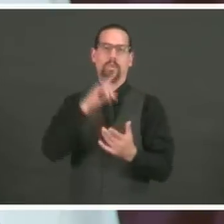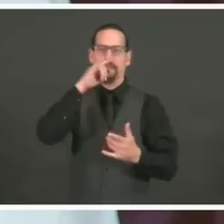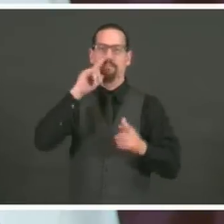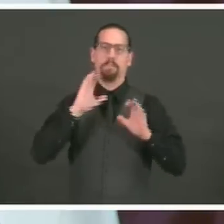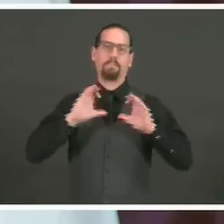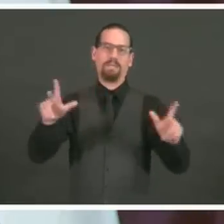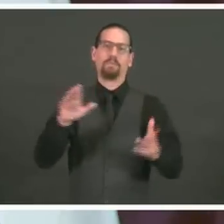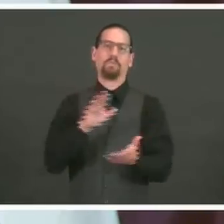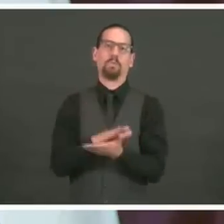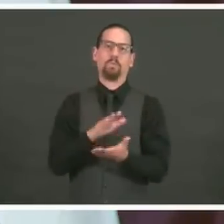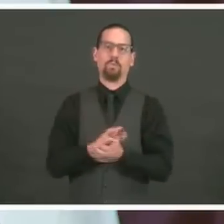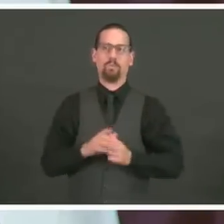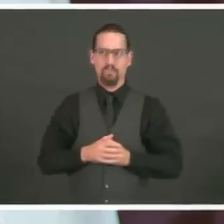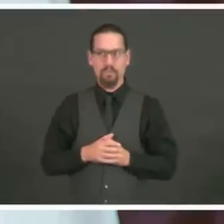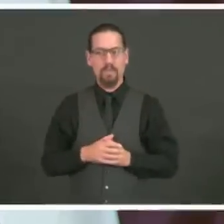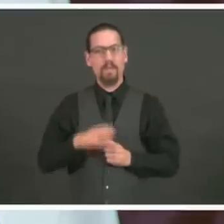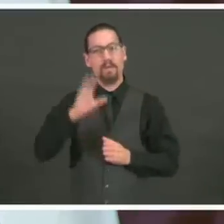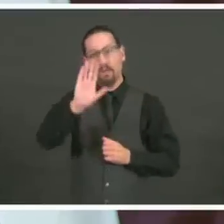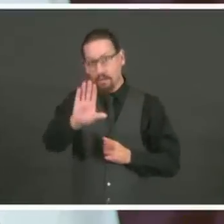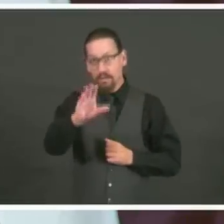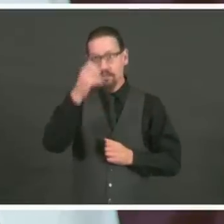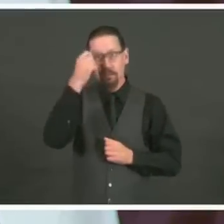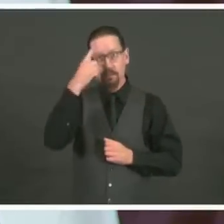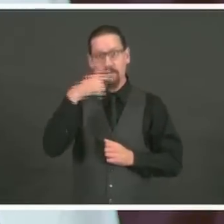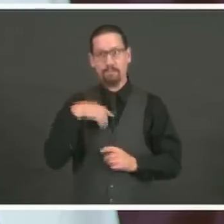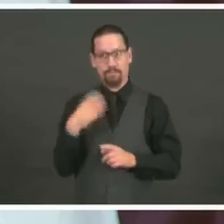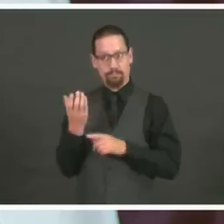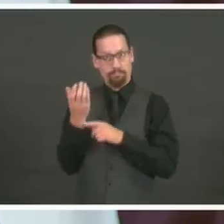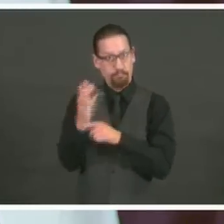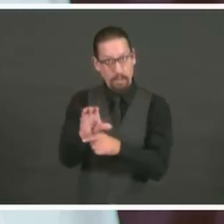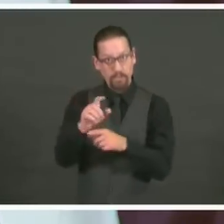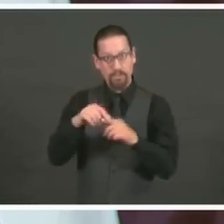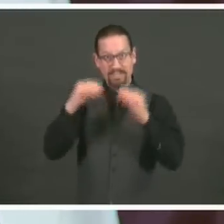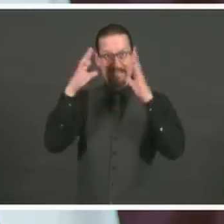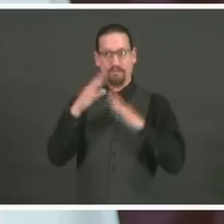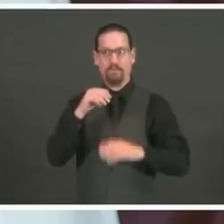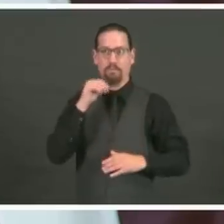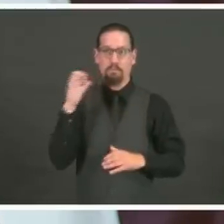work in a building that isn't safe. We care about you. We're not going to do that.